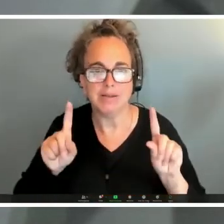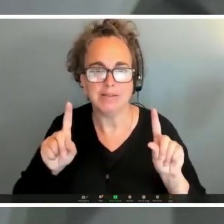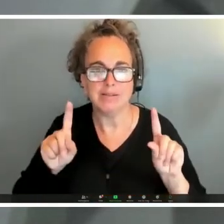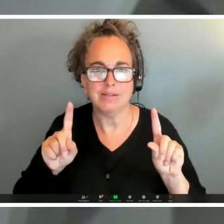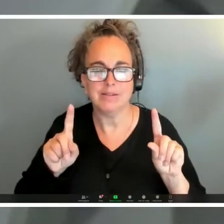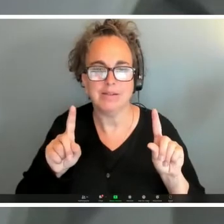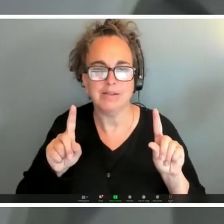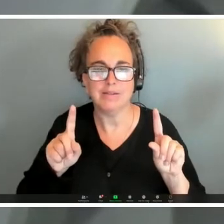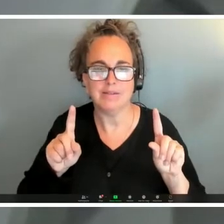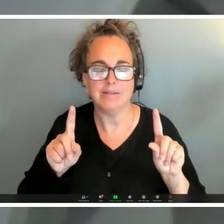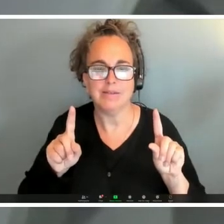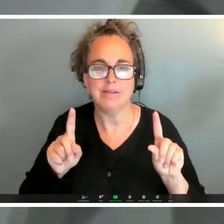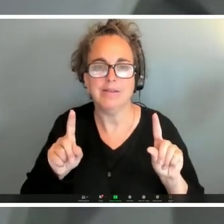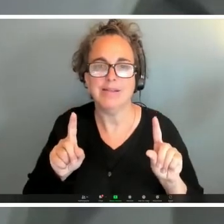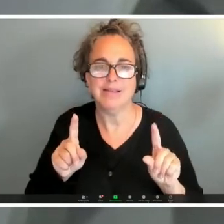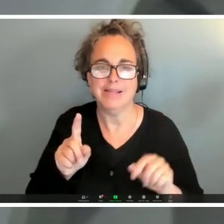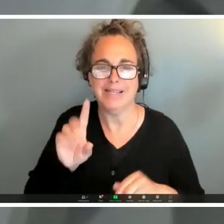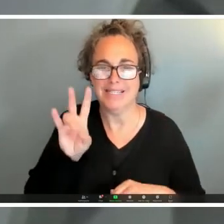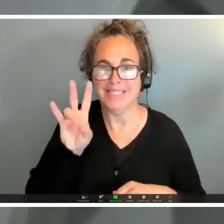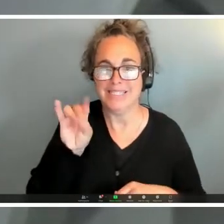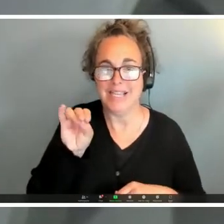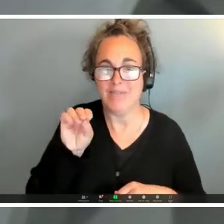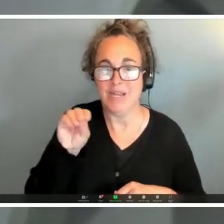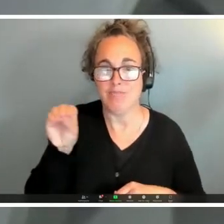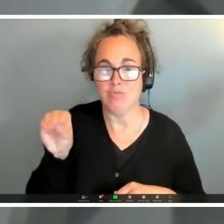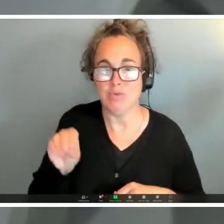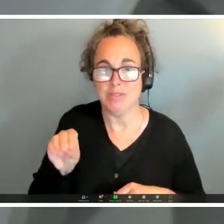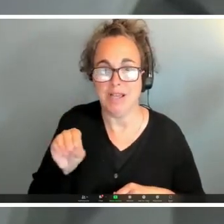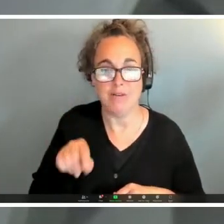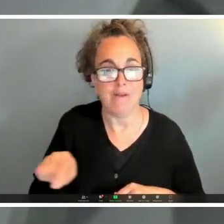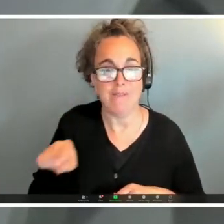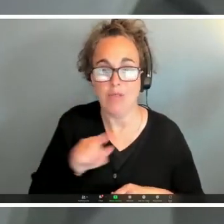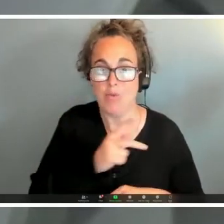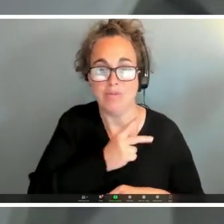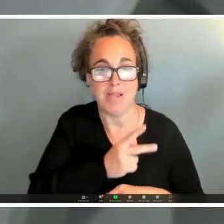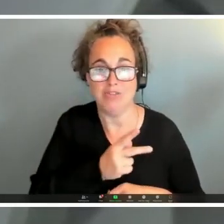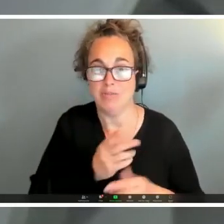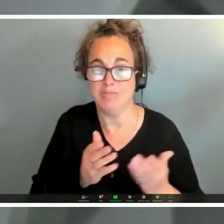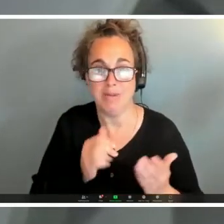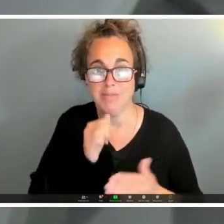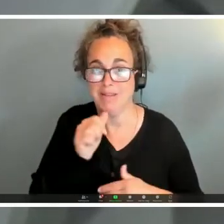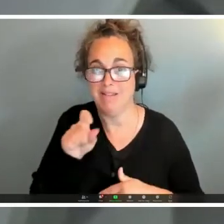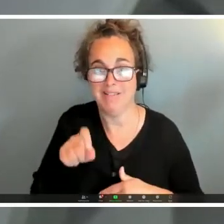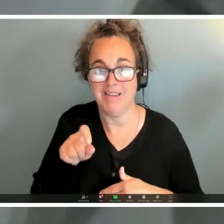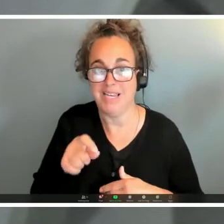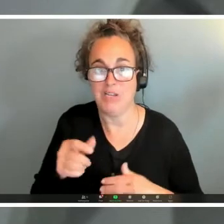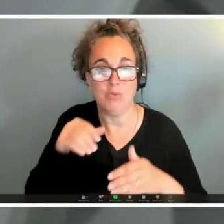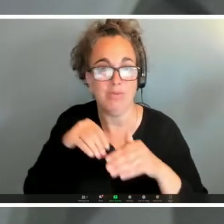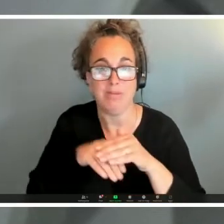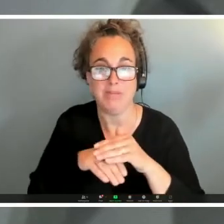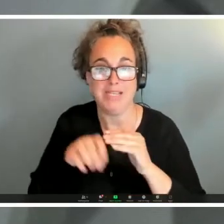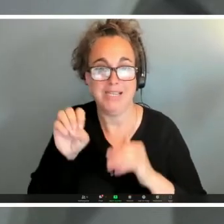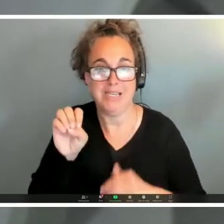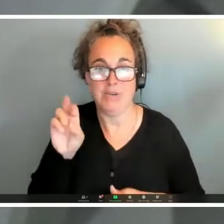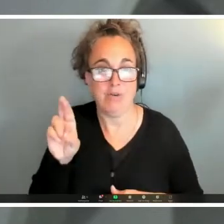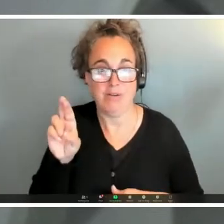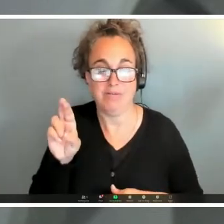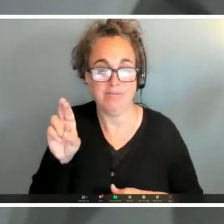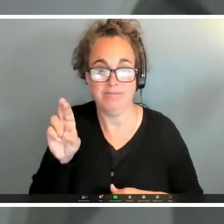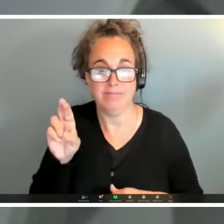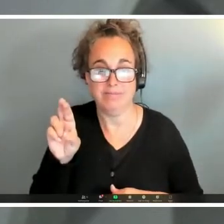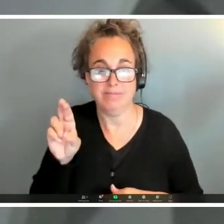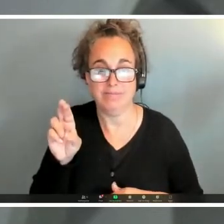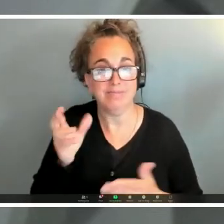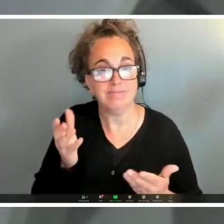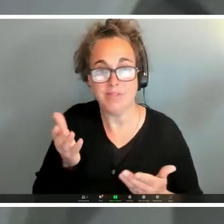you that 70% of those patients perhaps did not even need to come to the emergency department